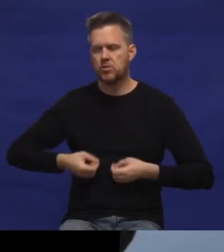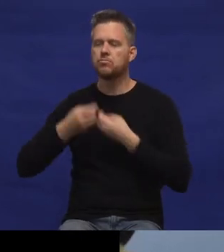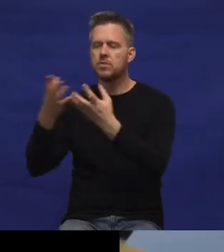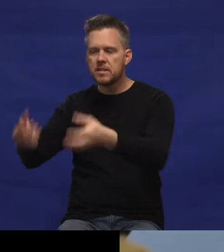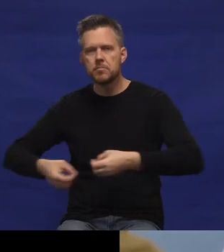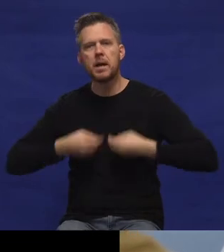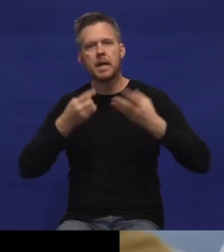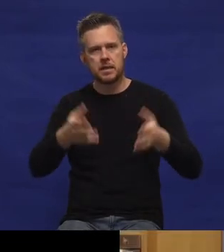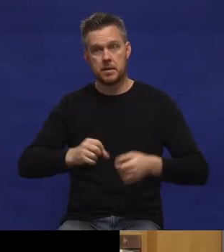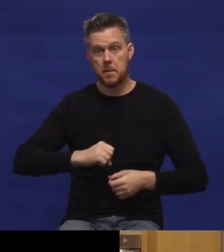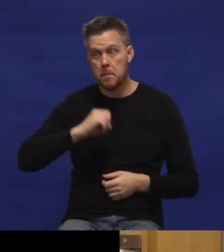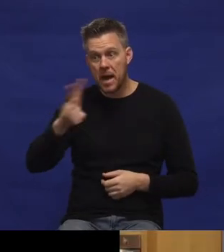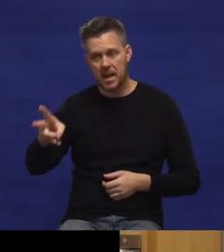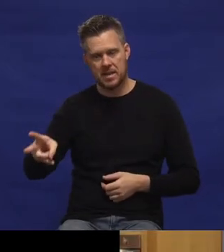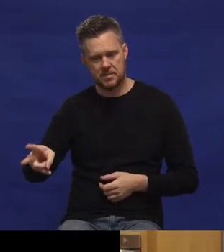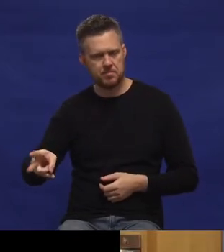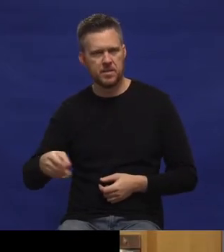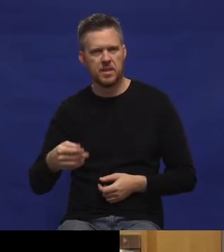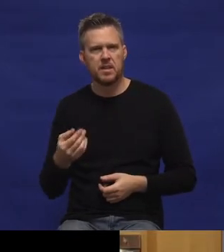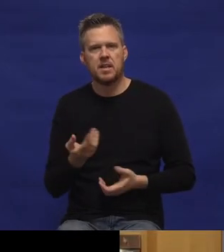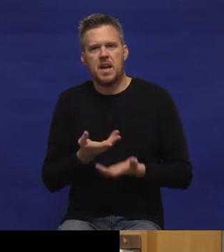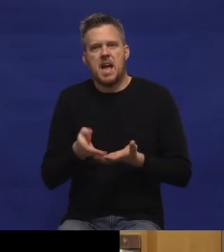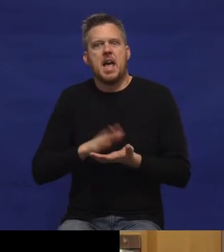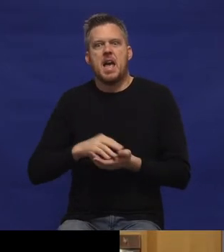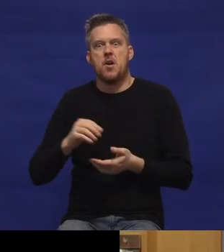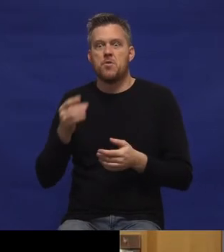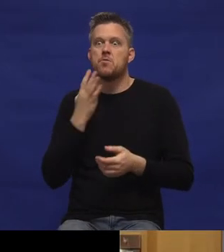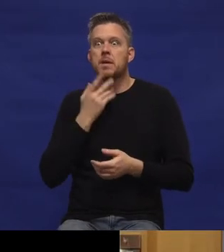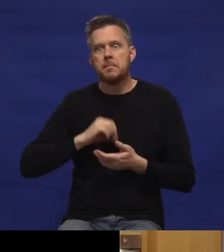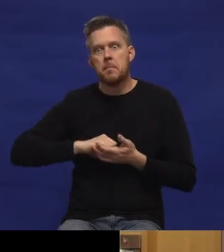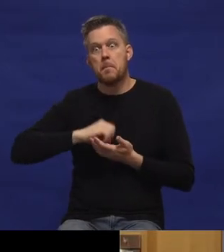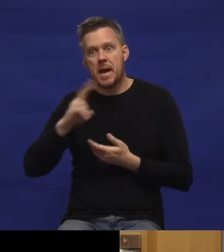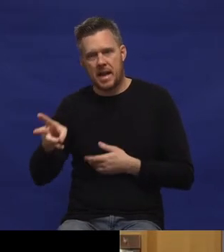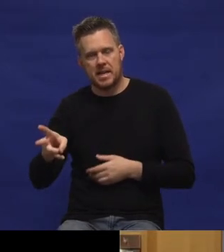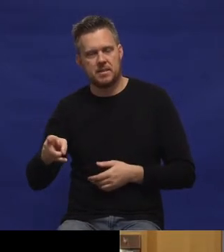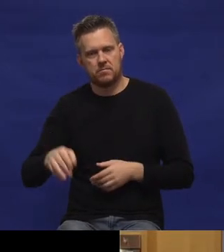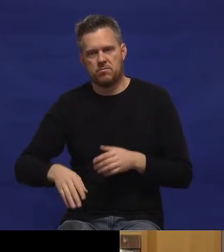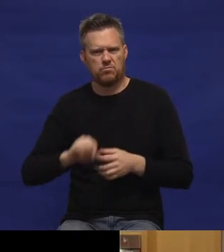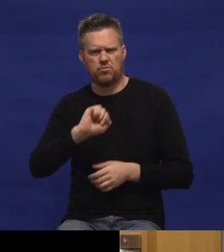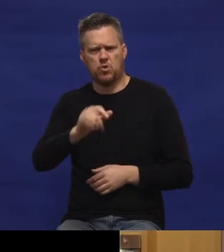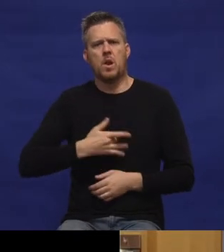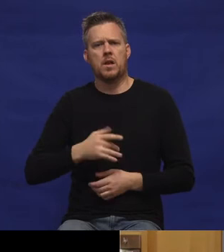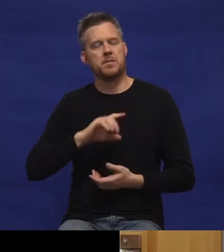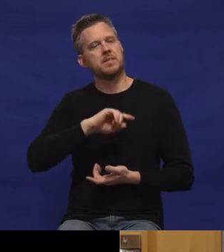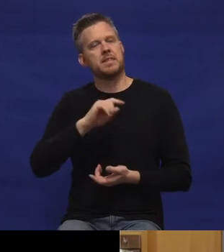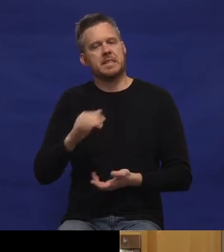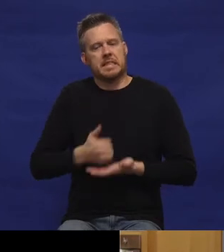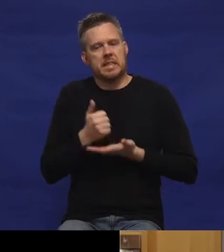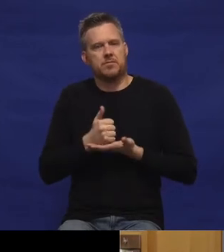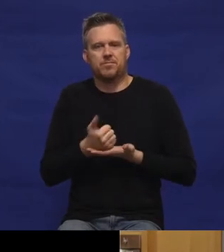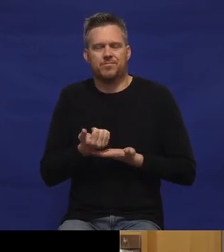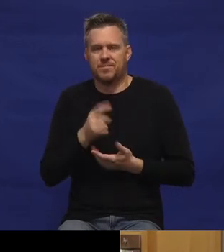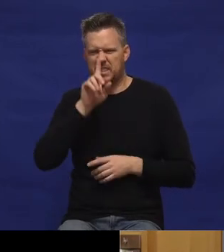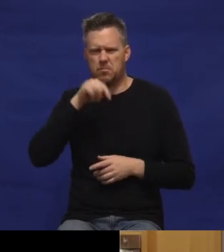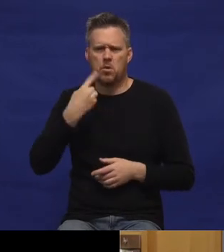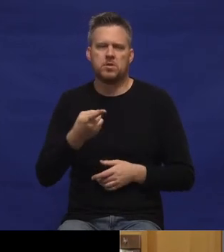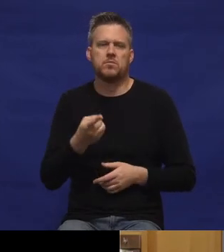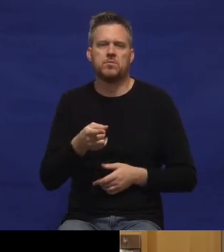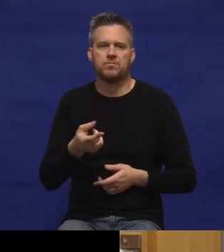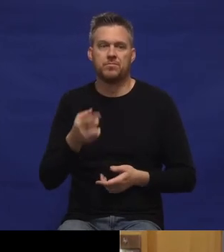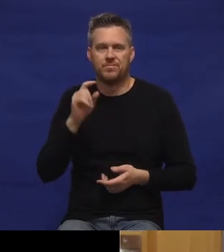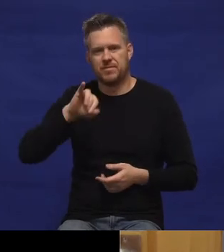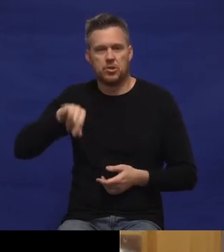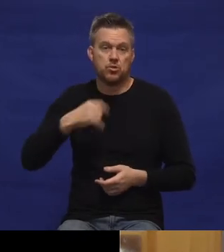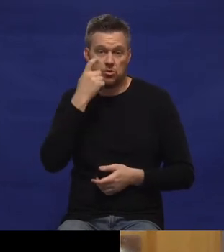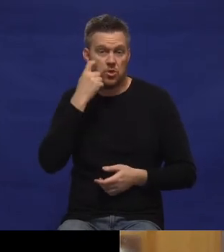to give back. What price can you pay back for a whole life that's been saved? It's, well, you can't, so you do what you can instead. Yeah.